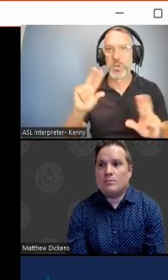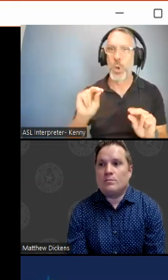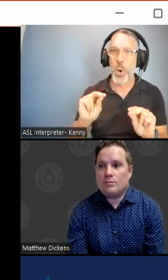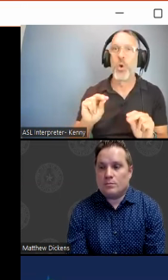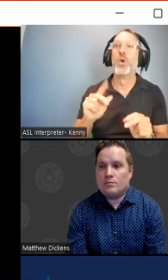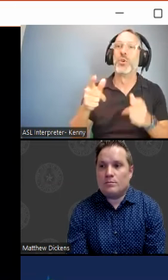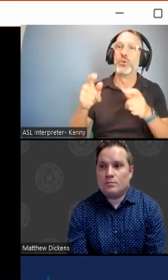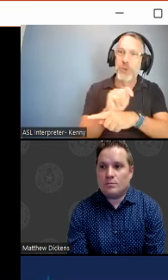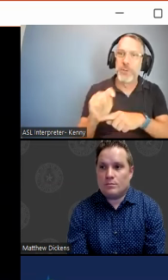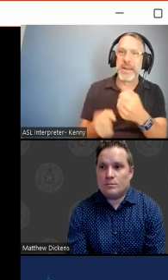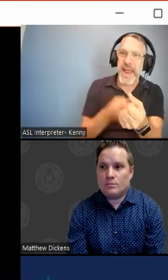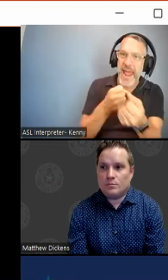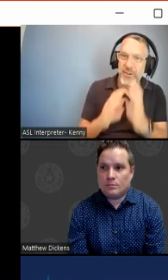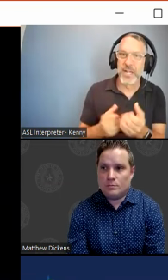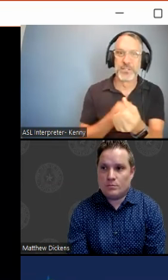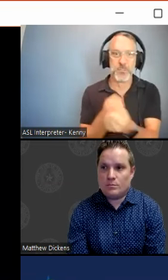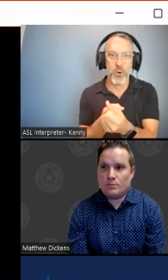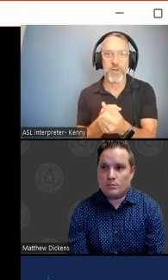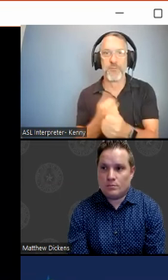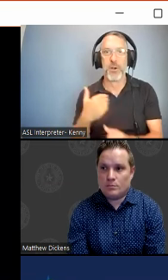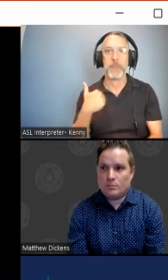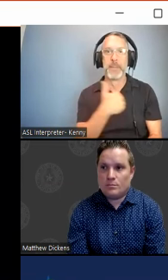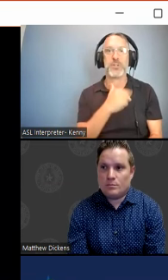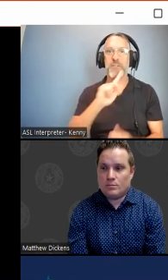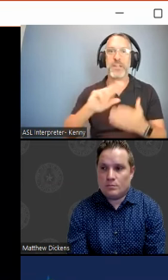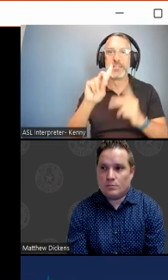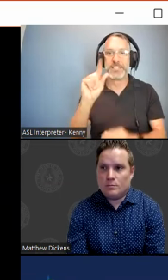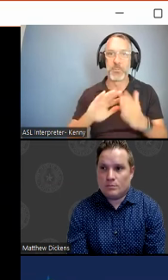an advocate and a support for members of the disabled community.